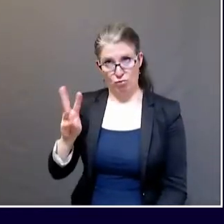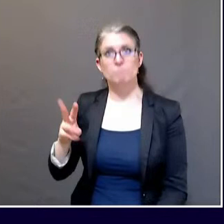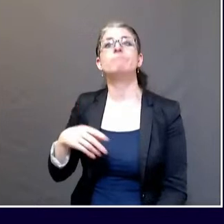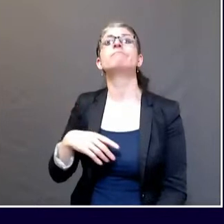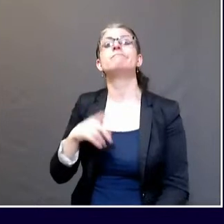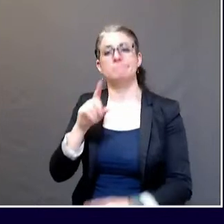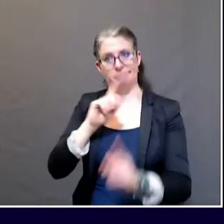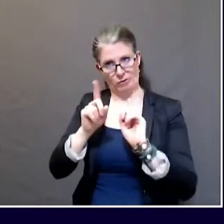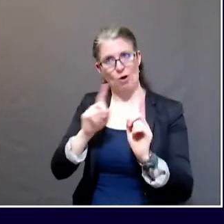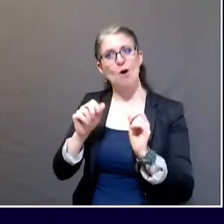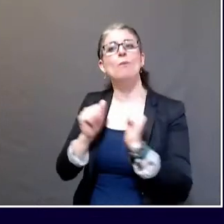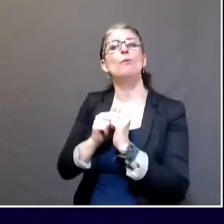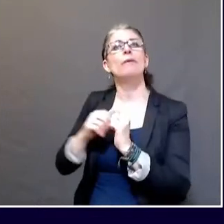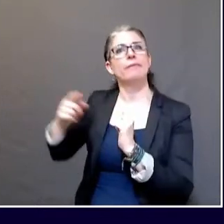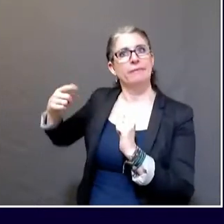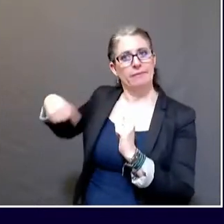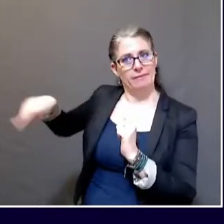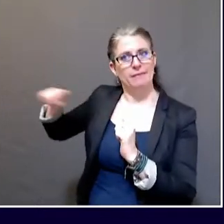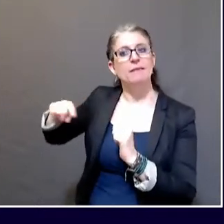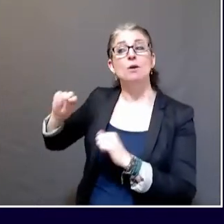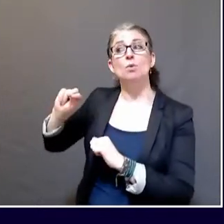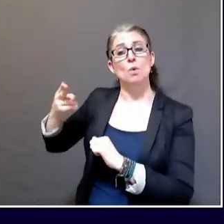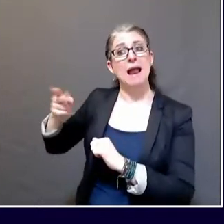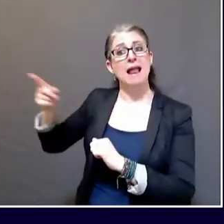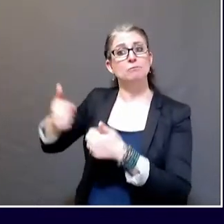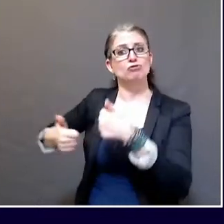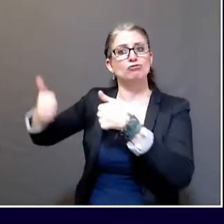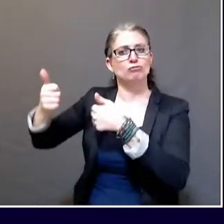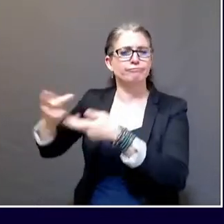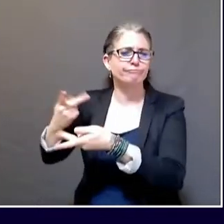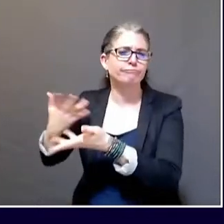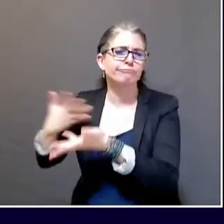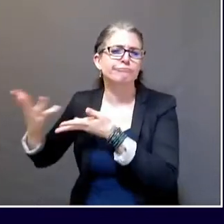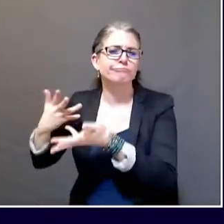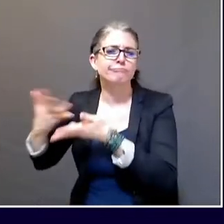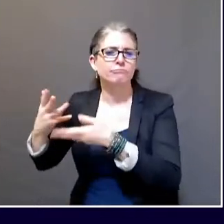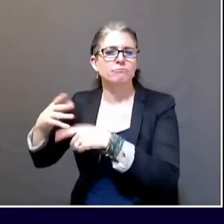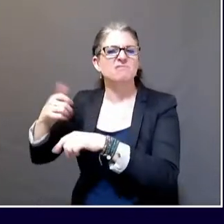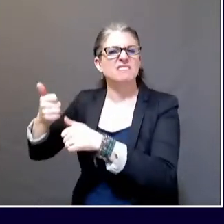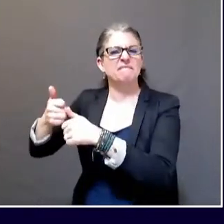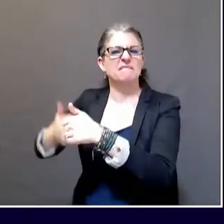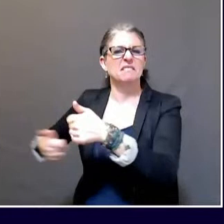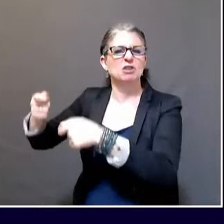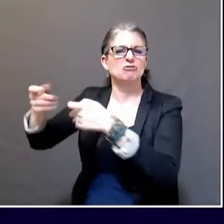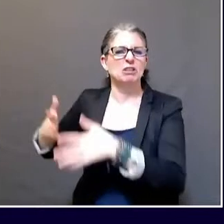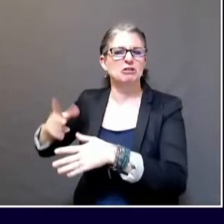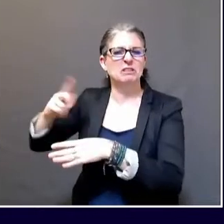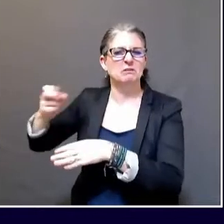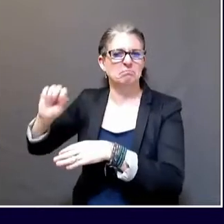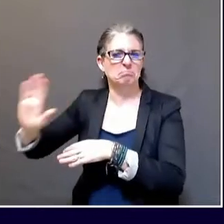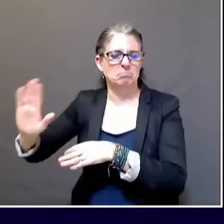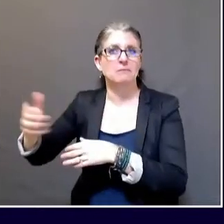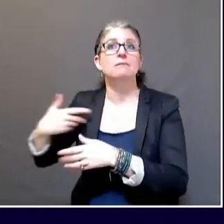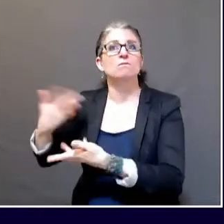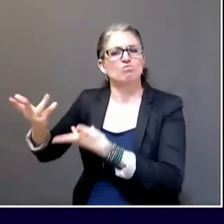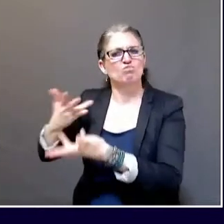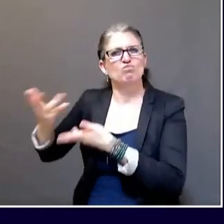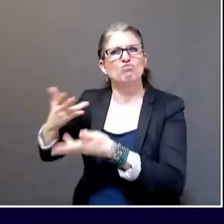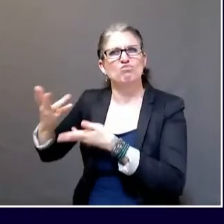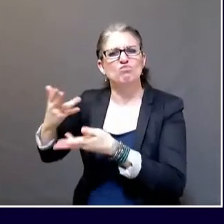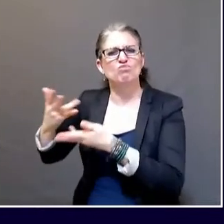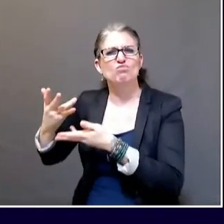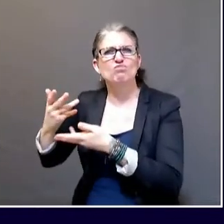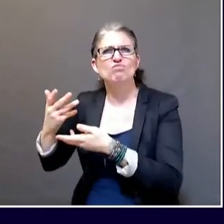are being allocated to states based on the number of residents in a state. So Maine is getting a share of the available